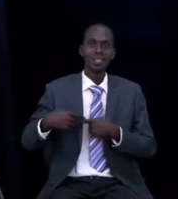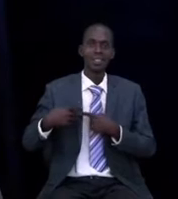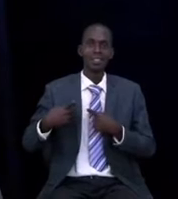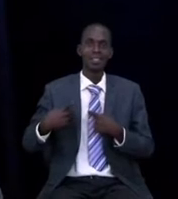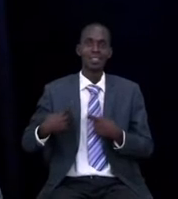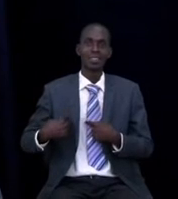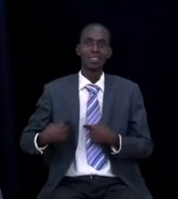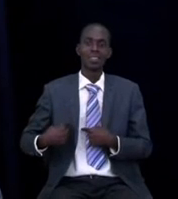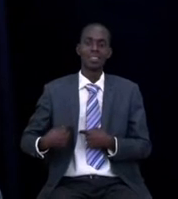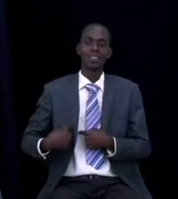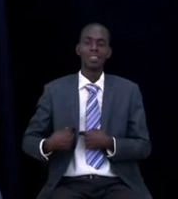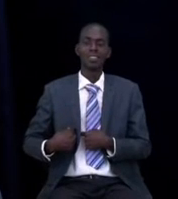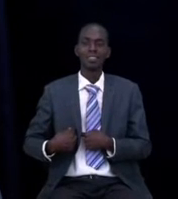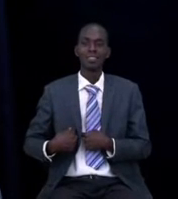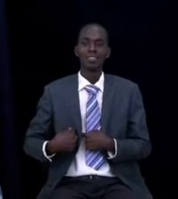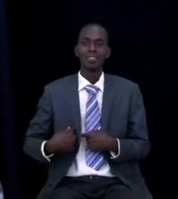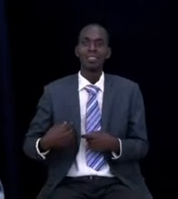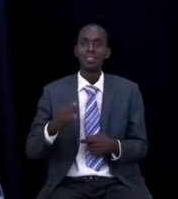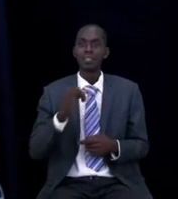Zuchiata